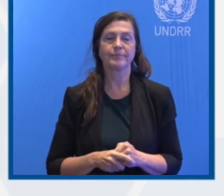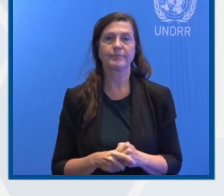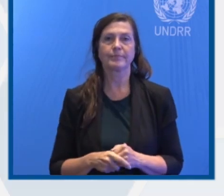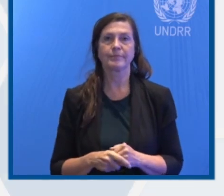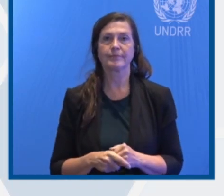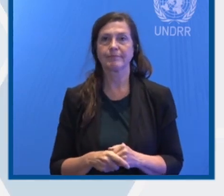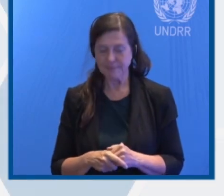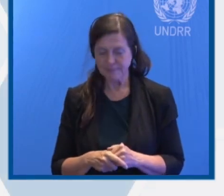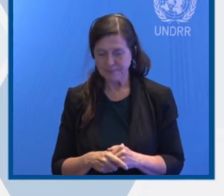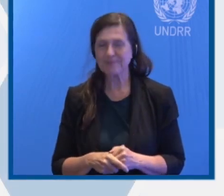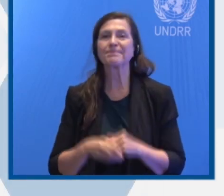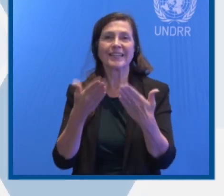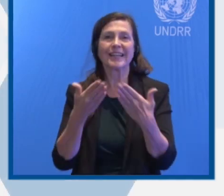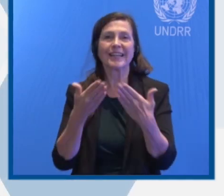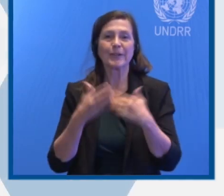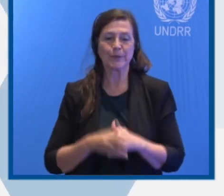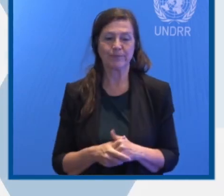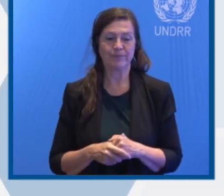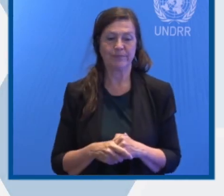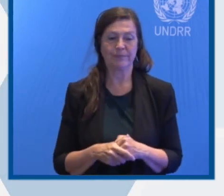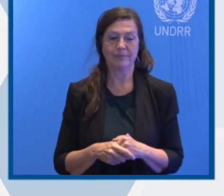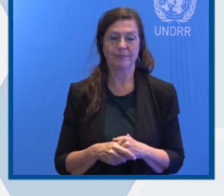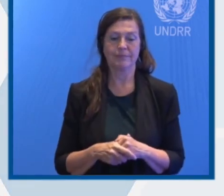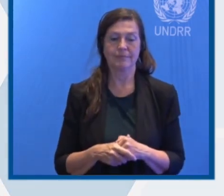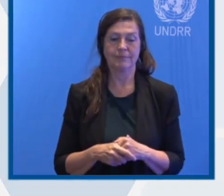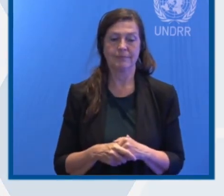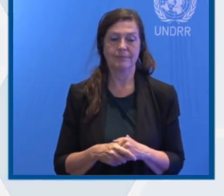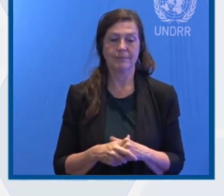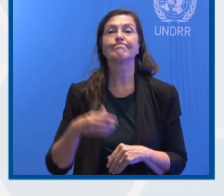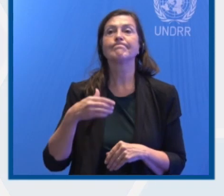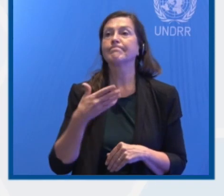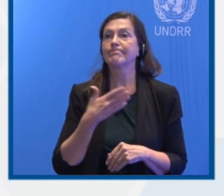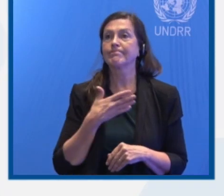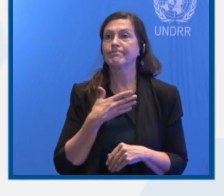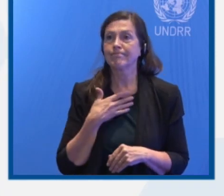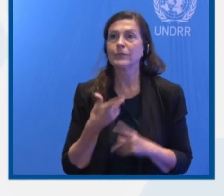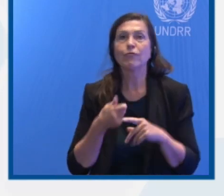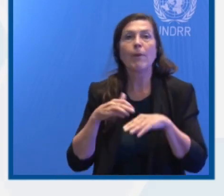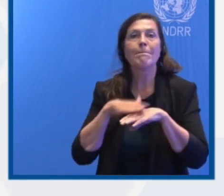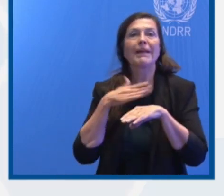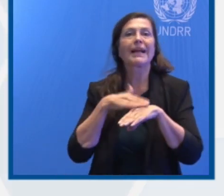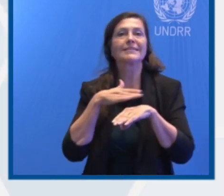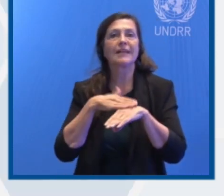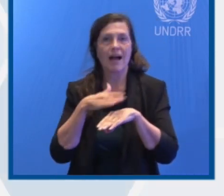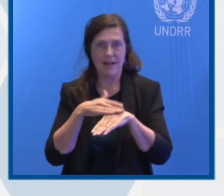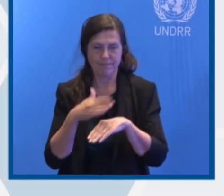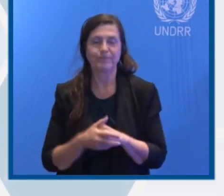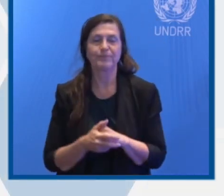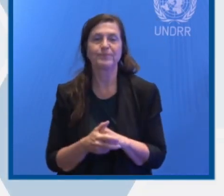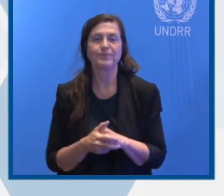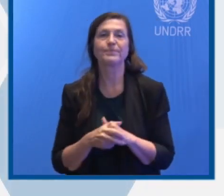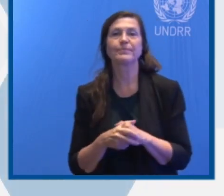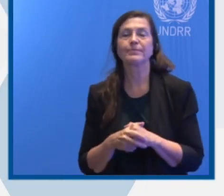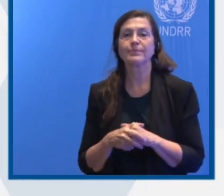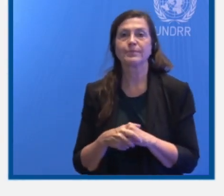Thank you so much, Mam Jirasakaneva. I'm from Madagascar. My question is about the application of